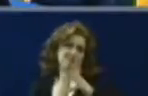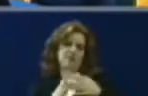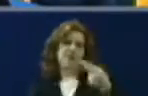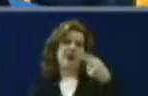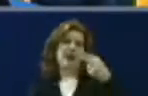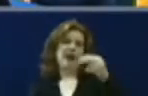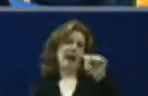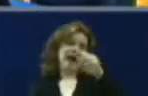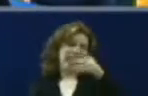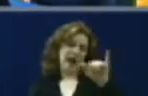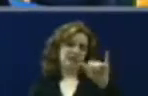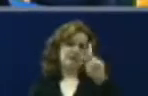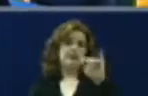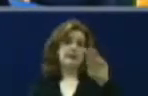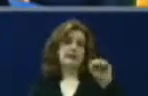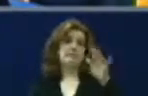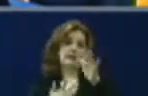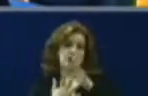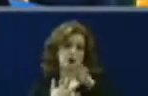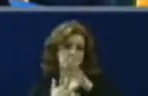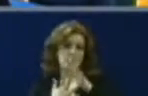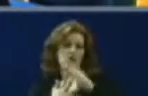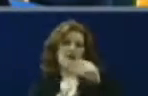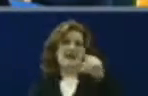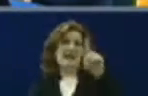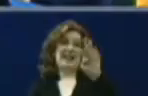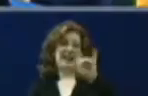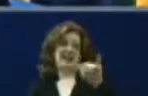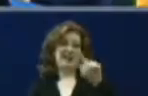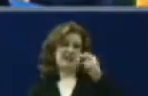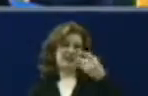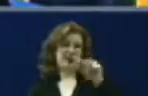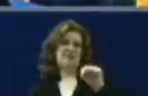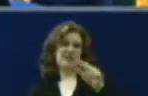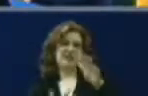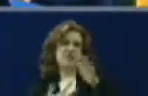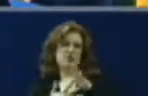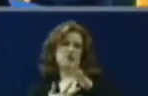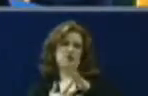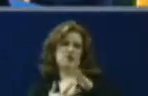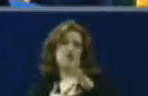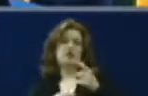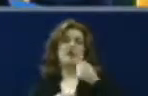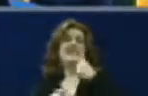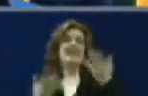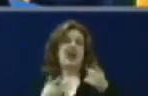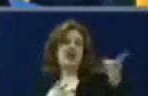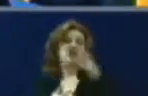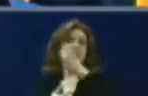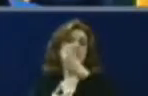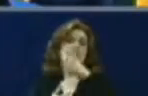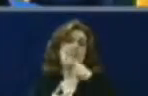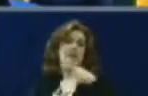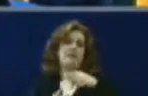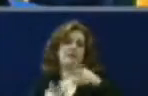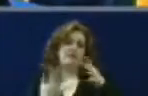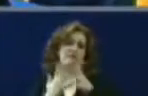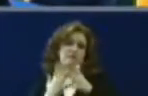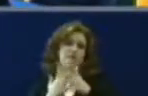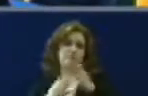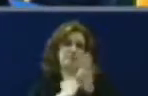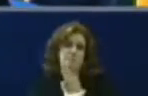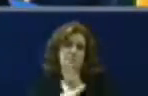Ashley Kim, sophomore, and Kennedy Thompson, junior. Here is Michael to talk about the freshman business course.